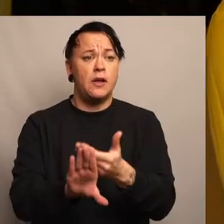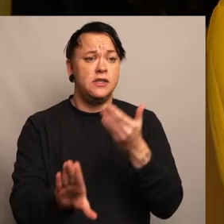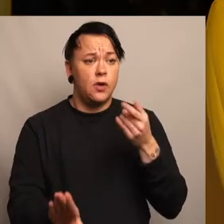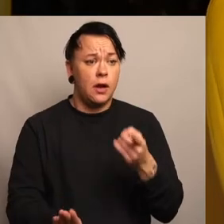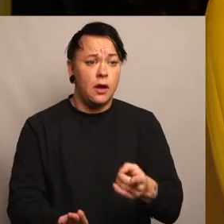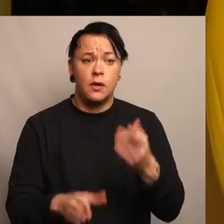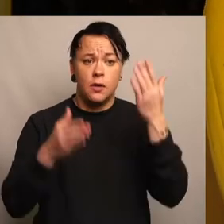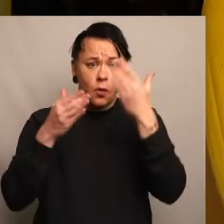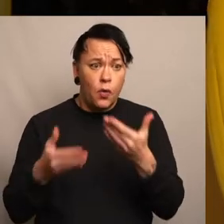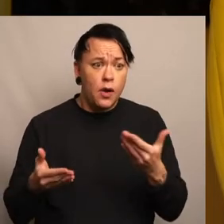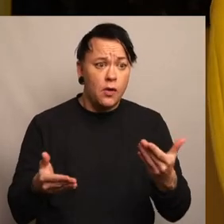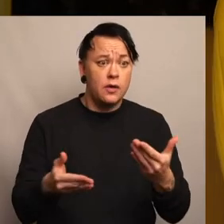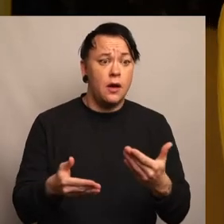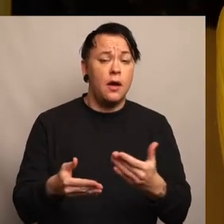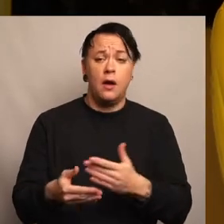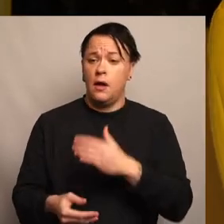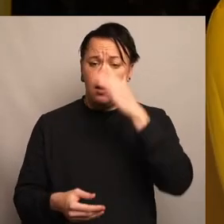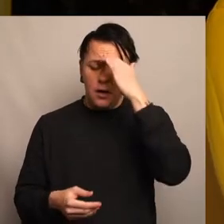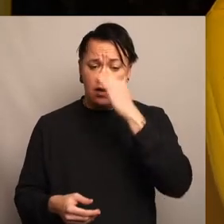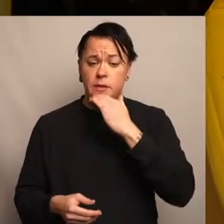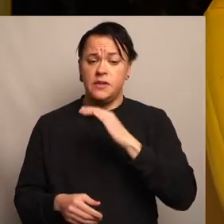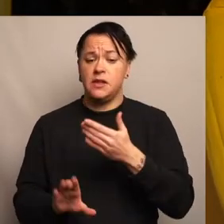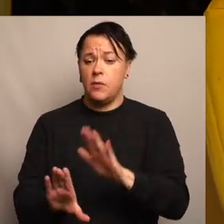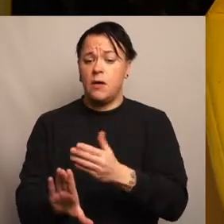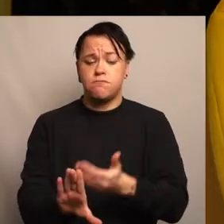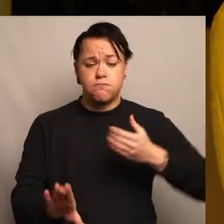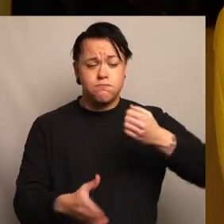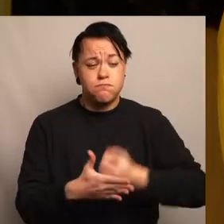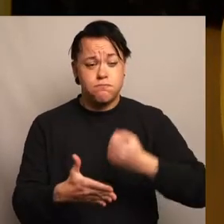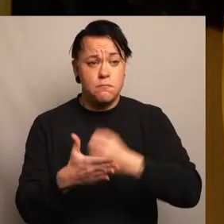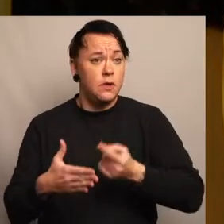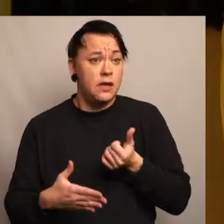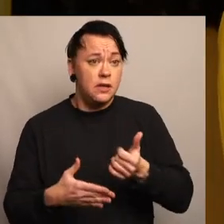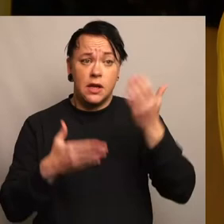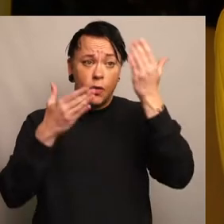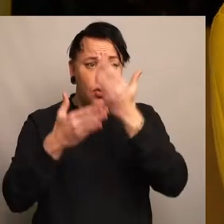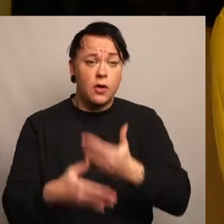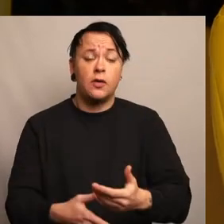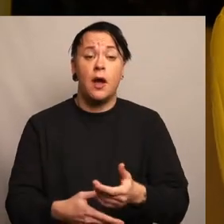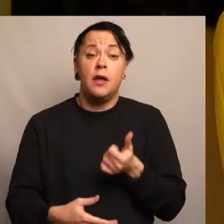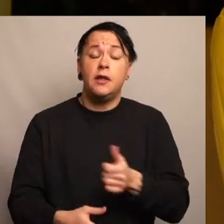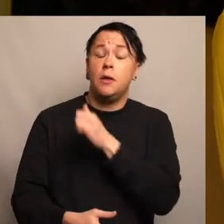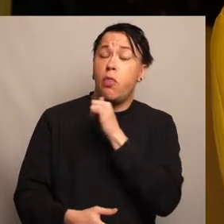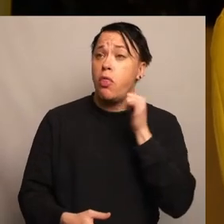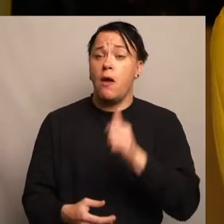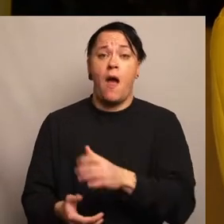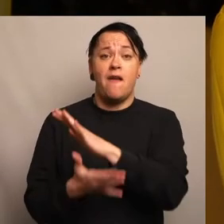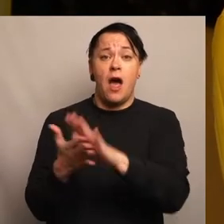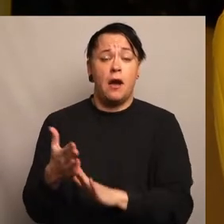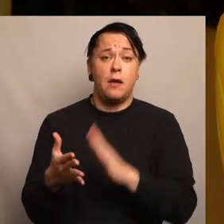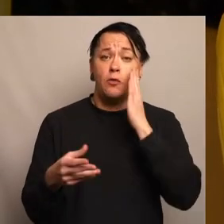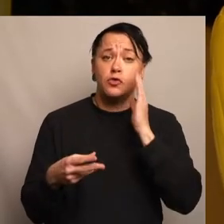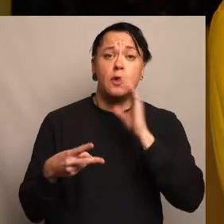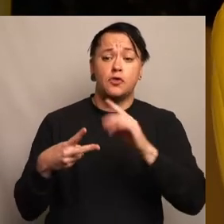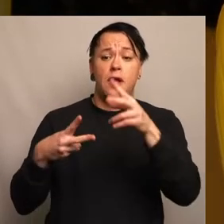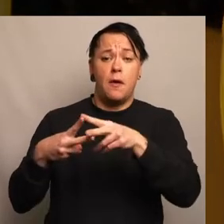the work that people be doing to get there, you just now adding whatever color you want. So they really like the communication went this